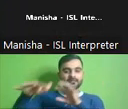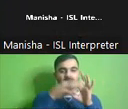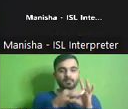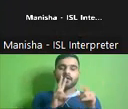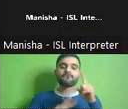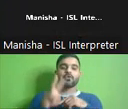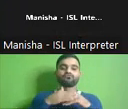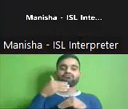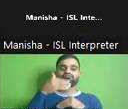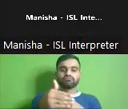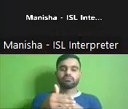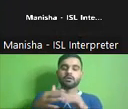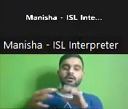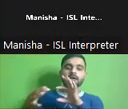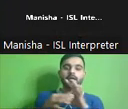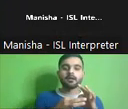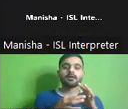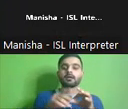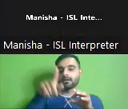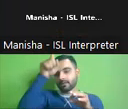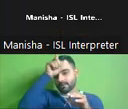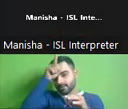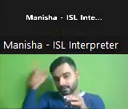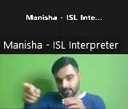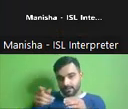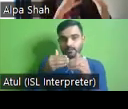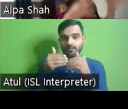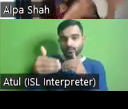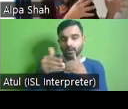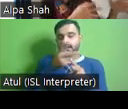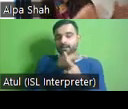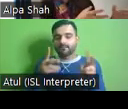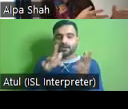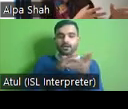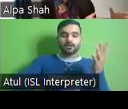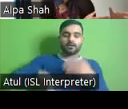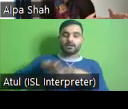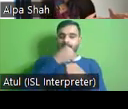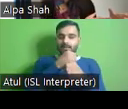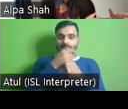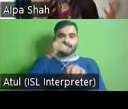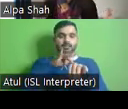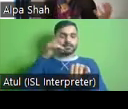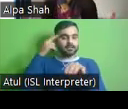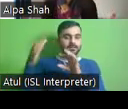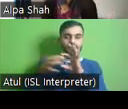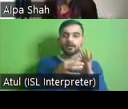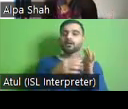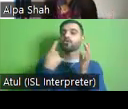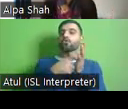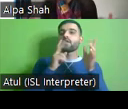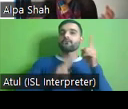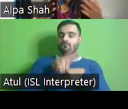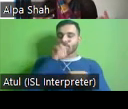values, almost as a counter-hegemony, a counter-culture, a different kind of common sense to the hierarchical